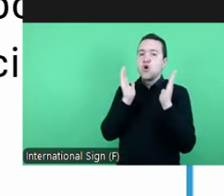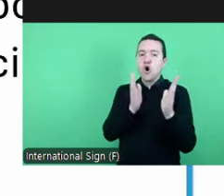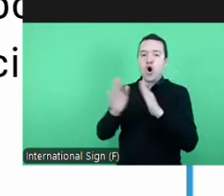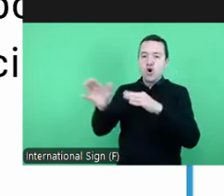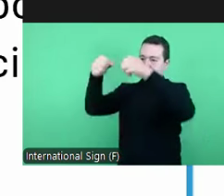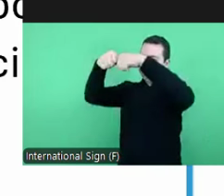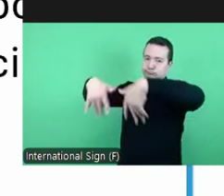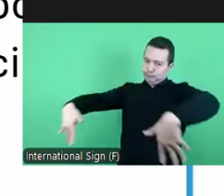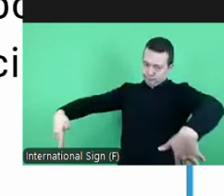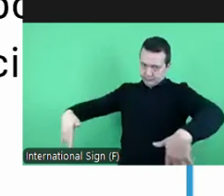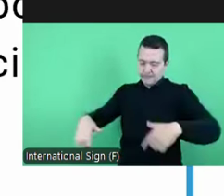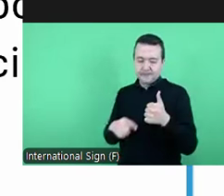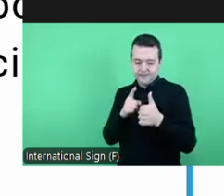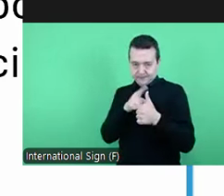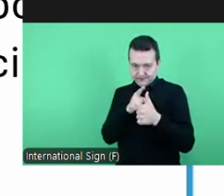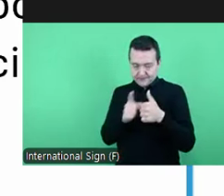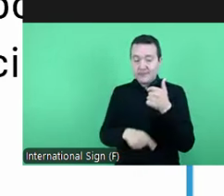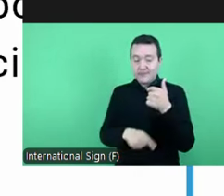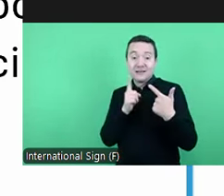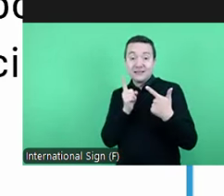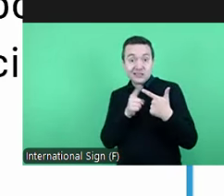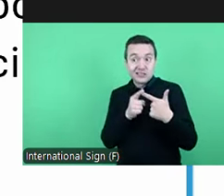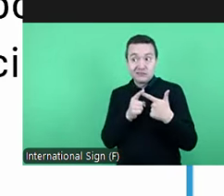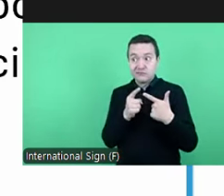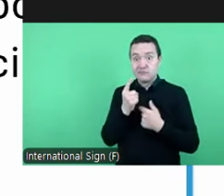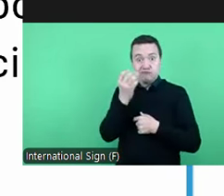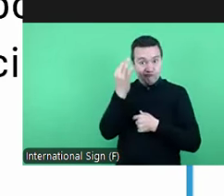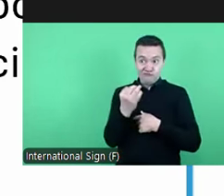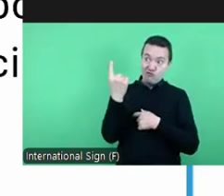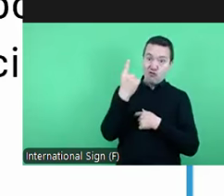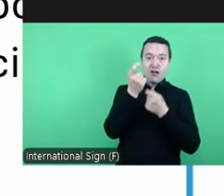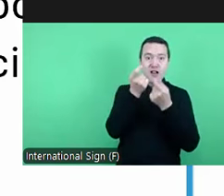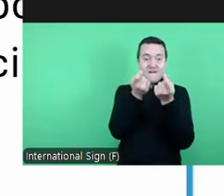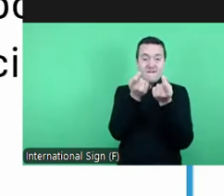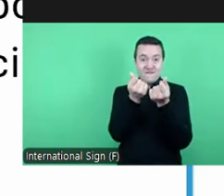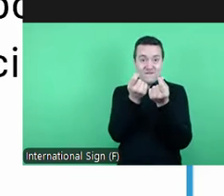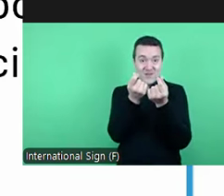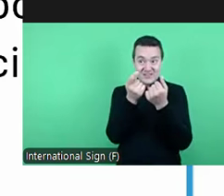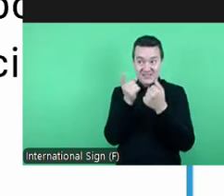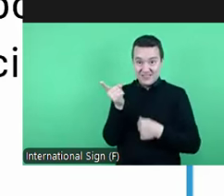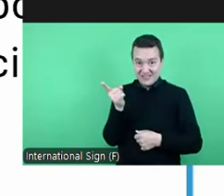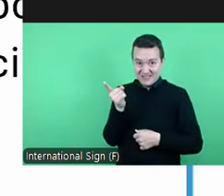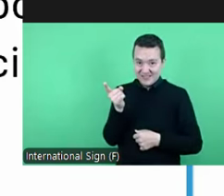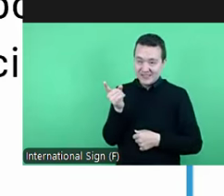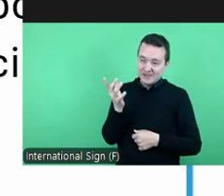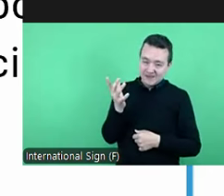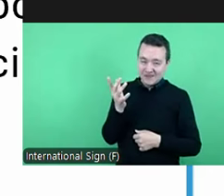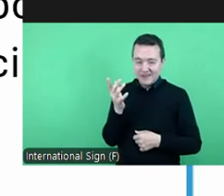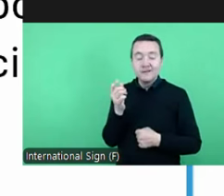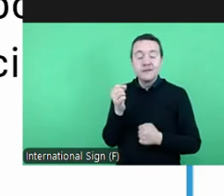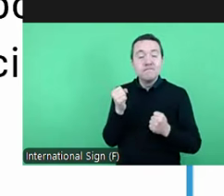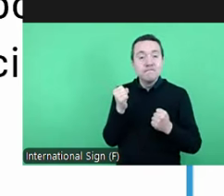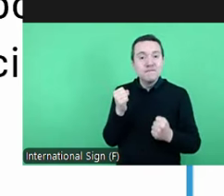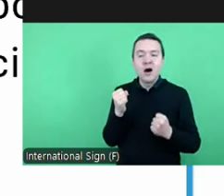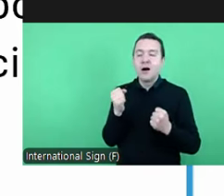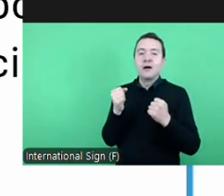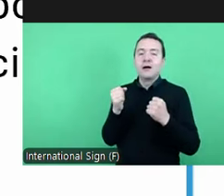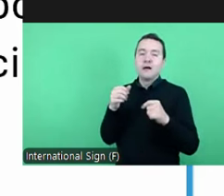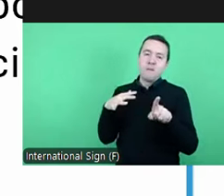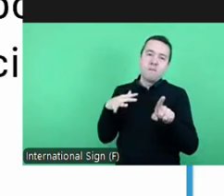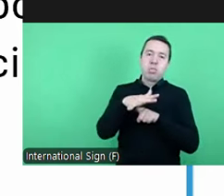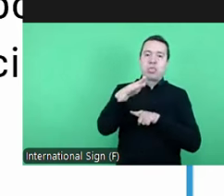only is it the sino financial one, especialmente es but la barrera que especially mayor it is impacto the tiene en barrier that términos has de greatest impact in condiciones de terms inequidad. of